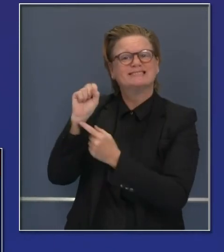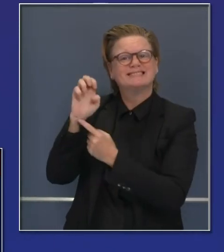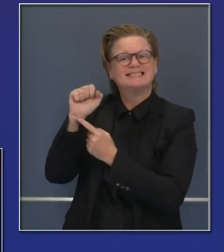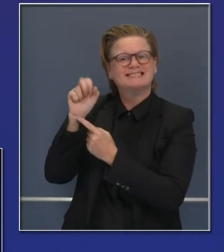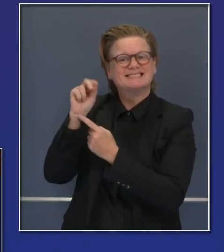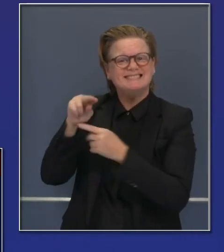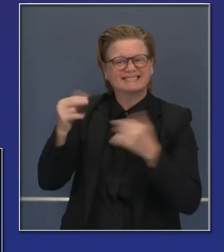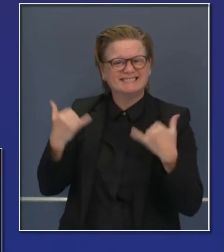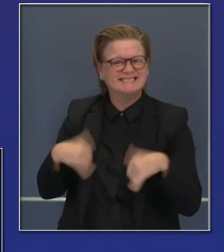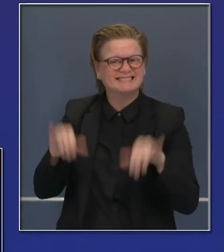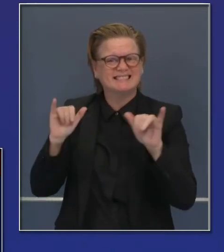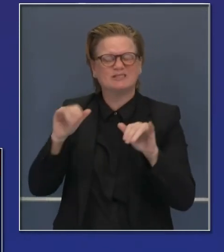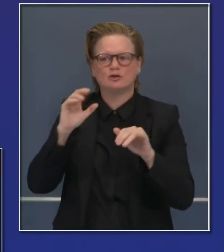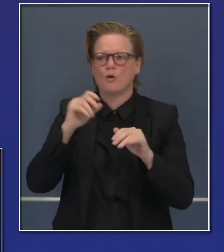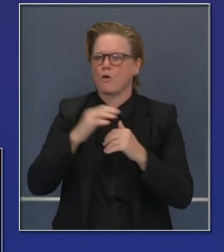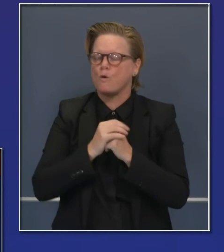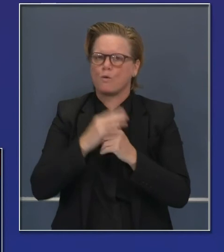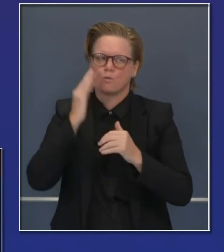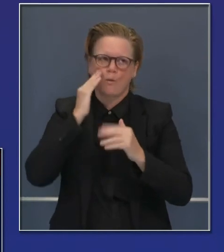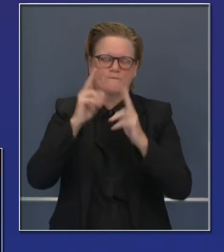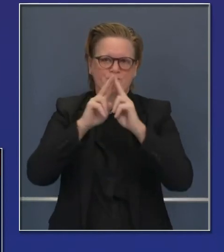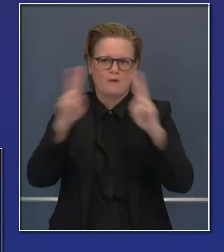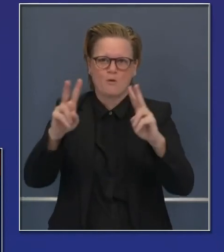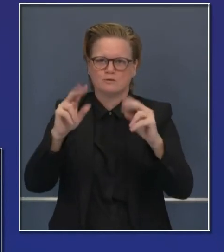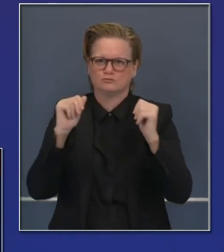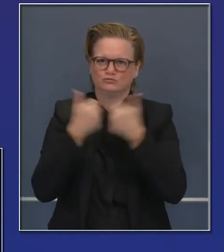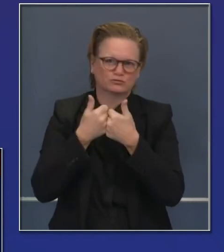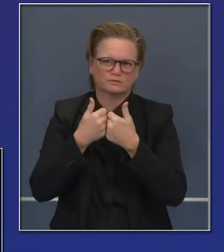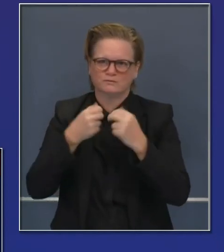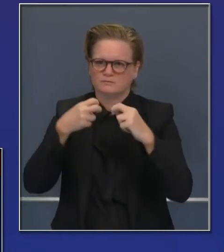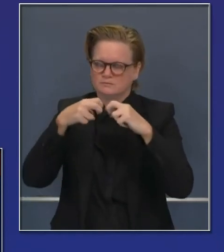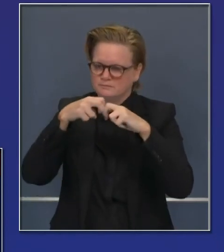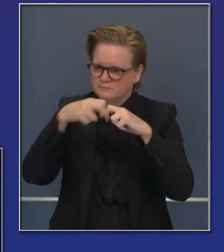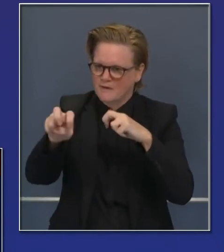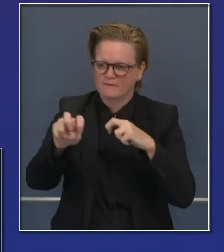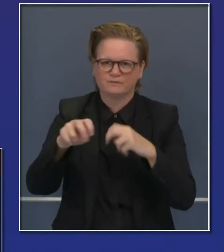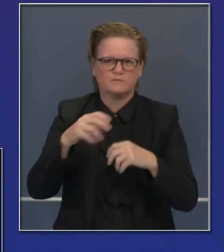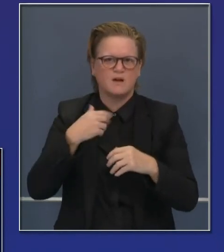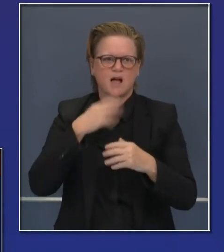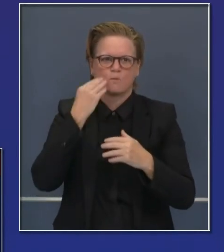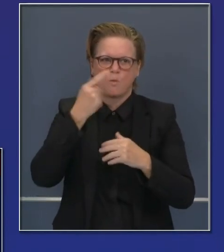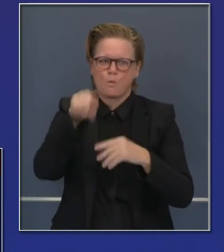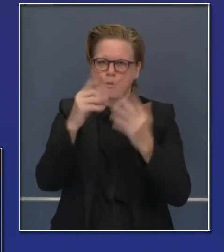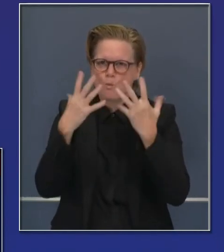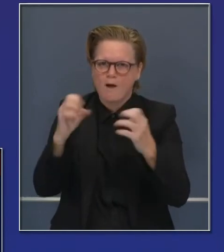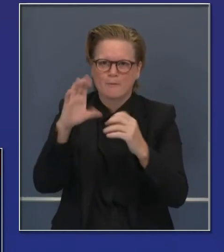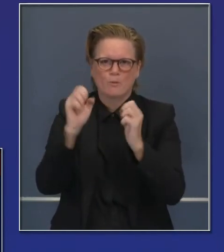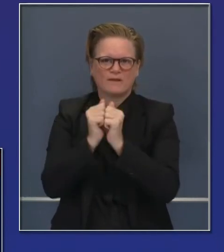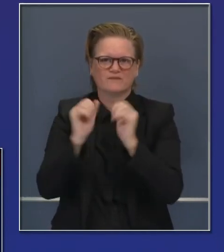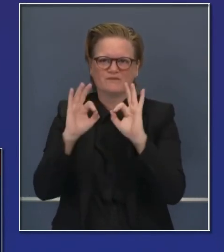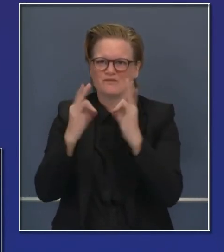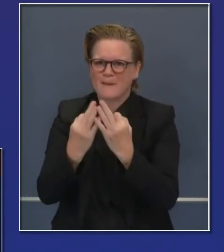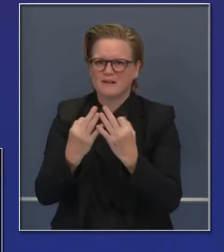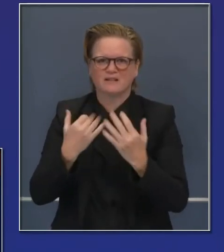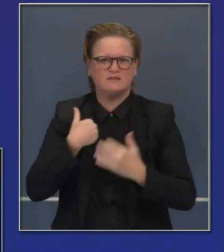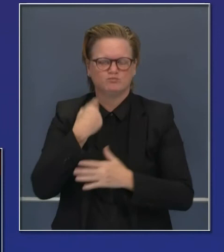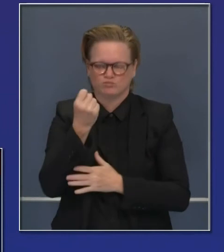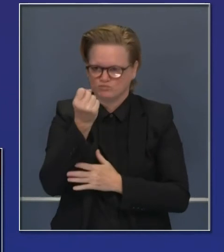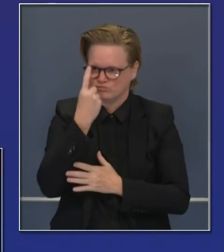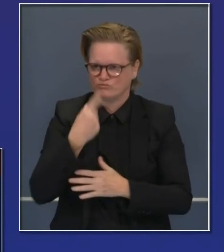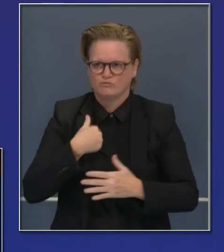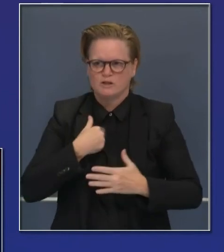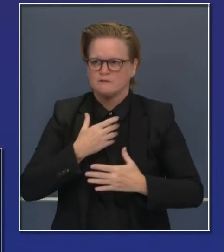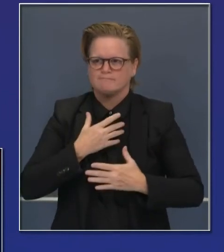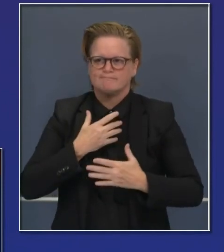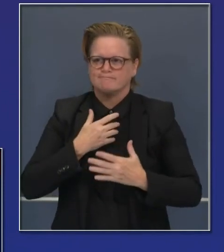and your families as well. Forgive me a point of personal privilege, but they just, again, cannot thank the folks